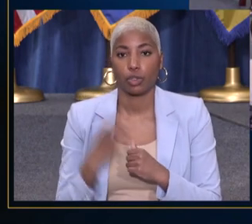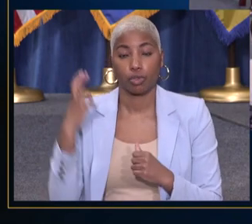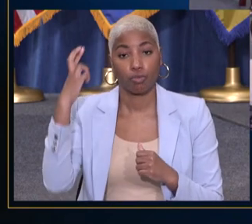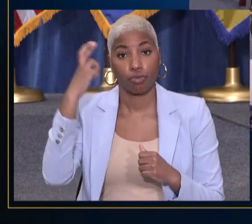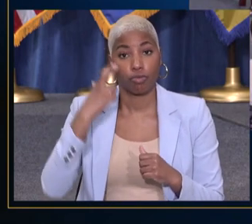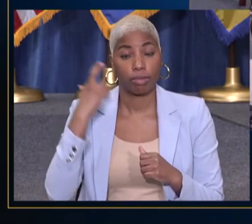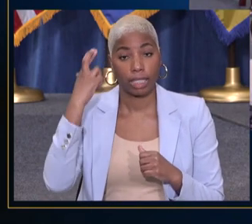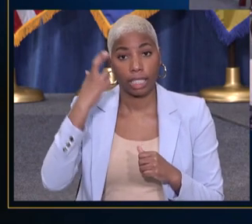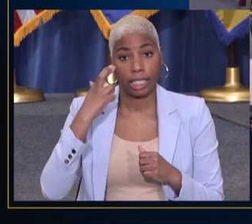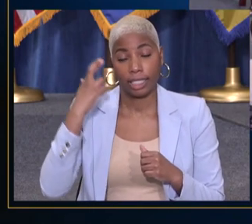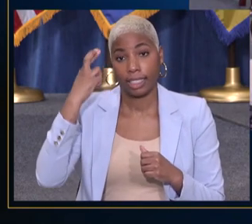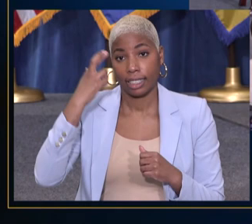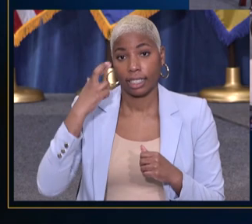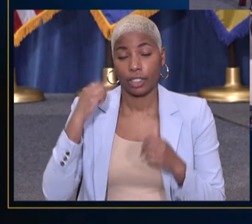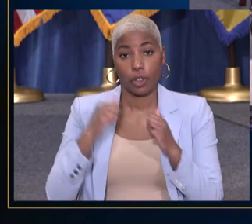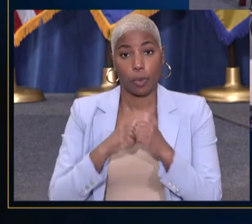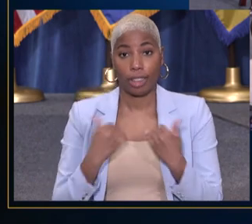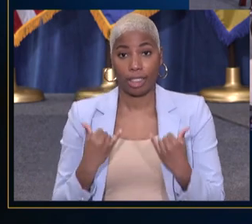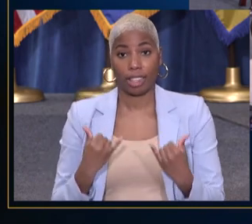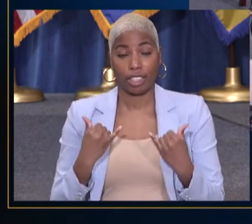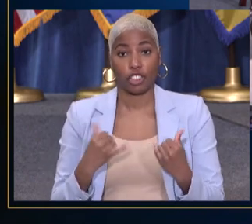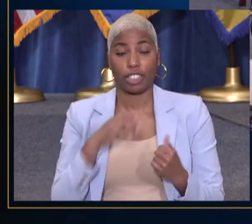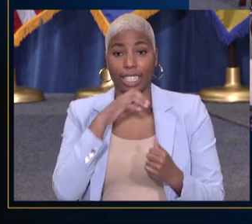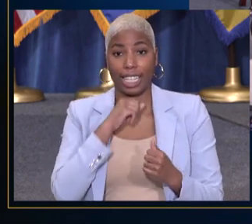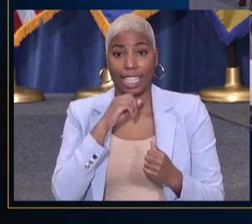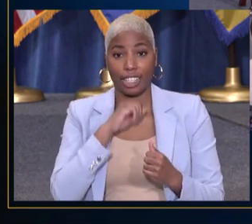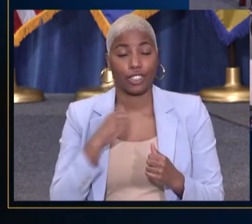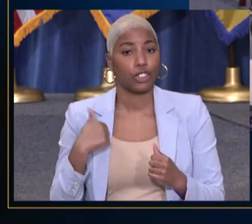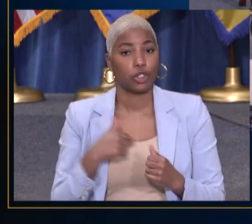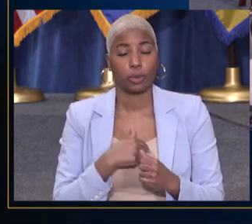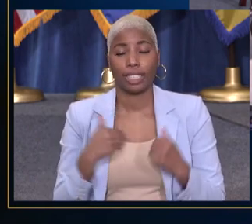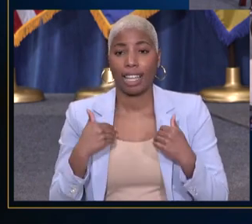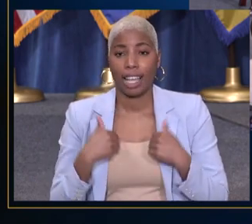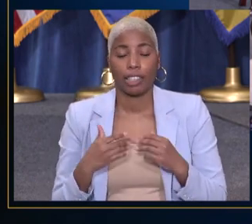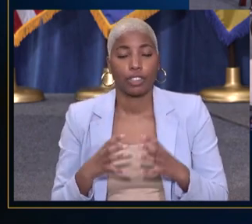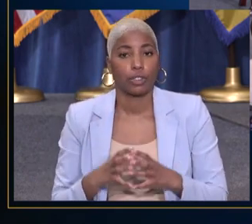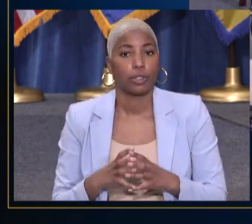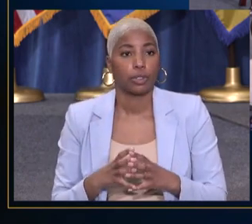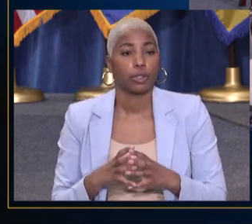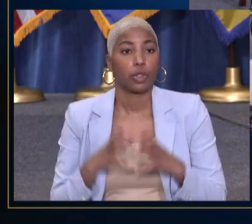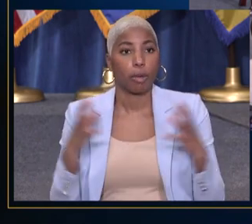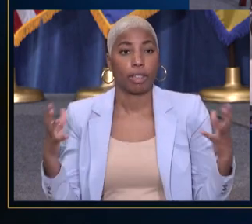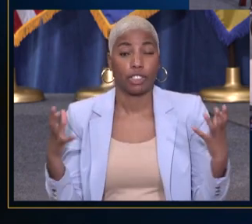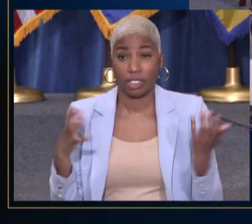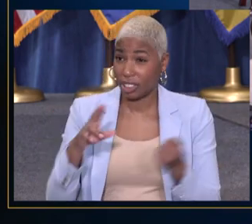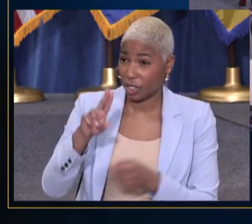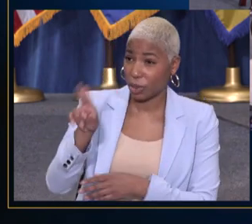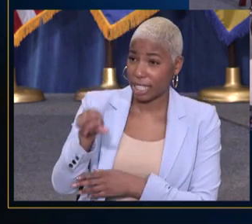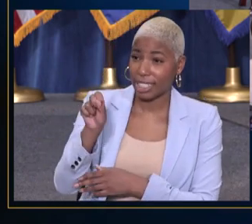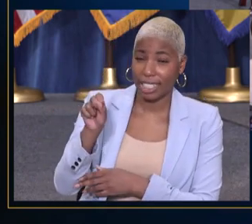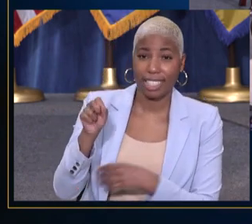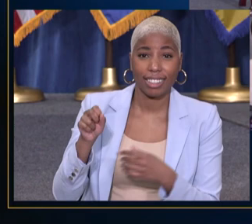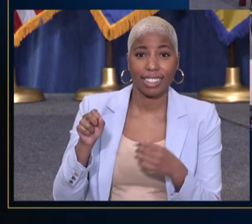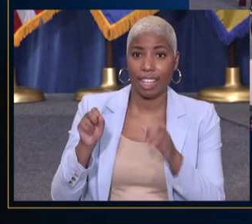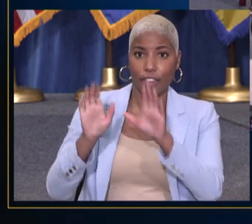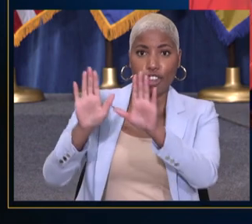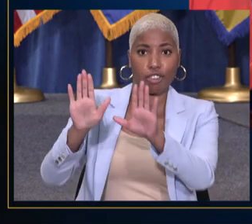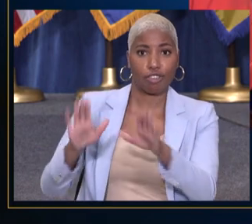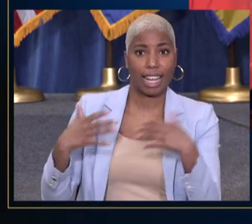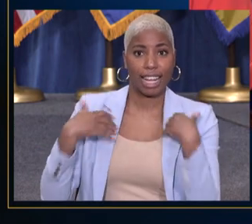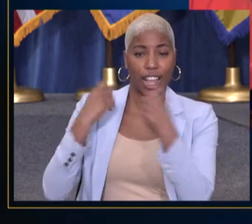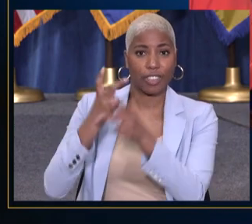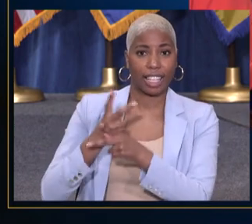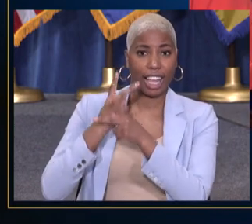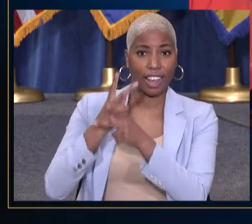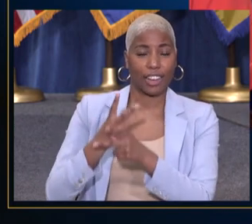realizing that in this age where we really have so much, like in the United States where there's such great health care,